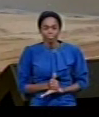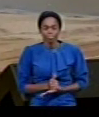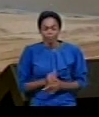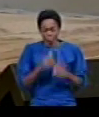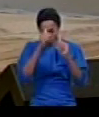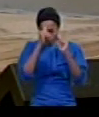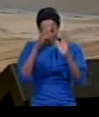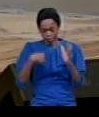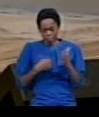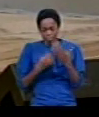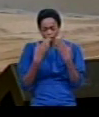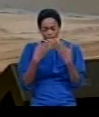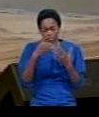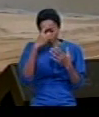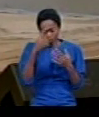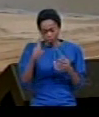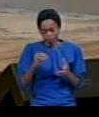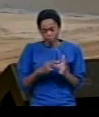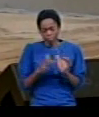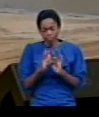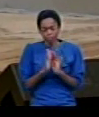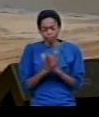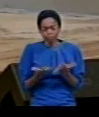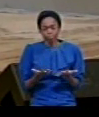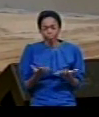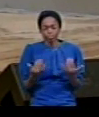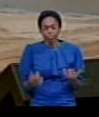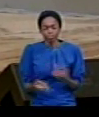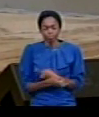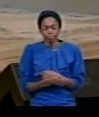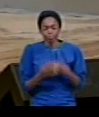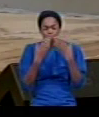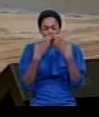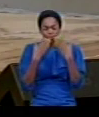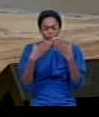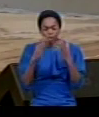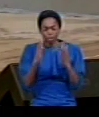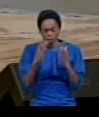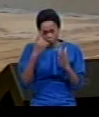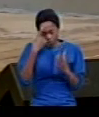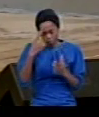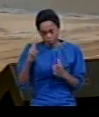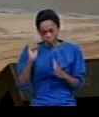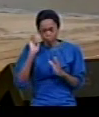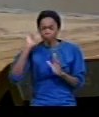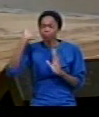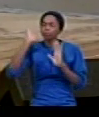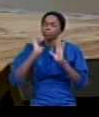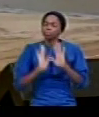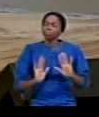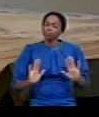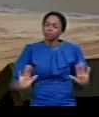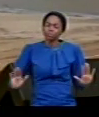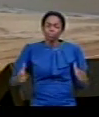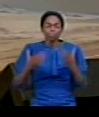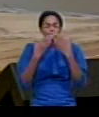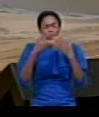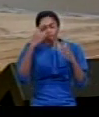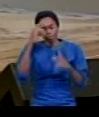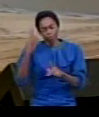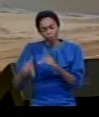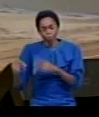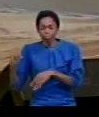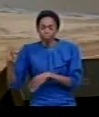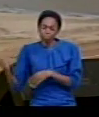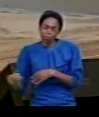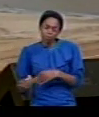Father, we thank you for the Bible study today. Thank you for your children. Thank you for invitees. Thank